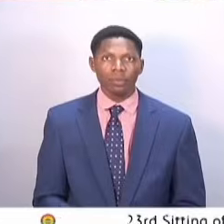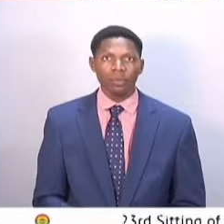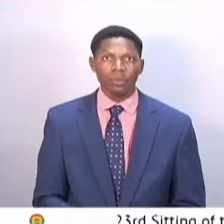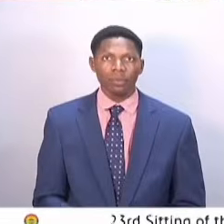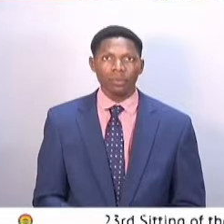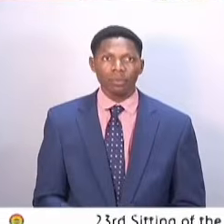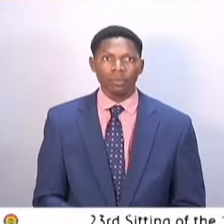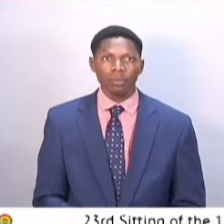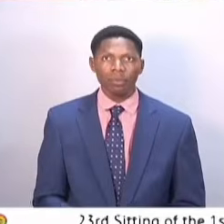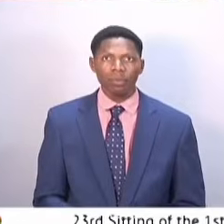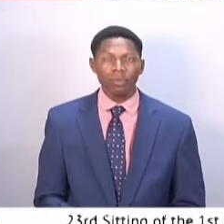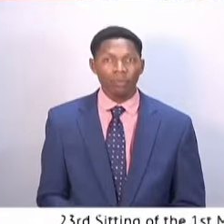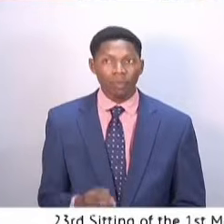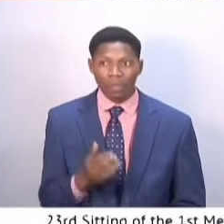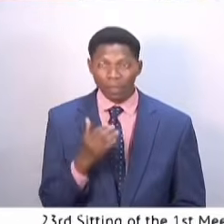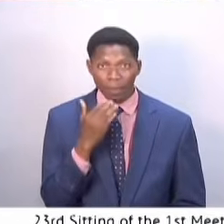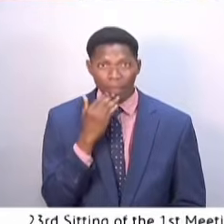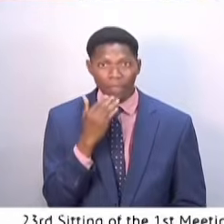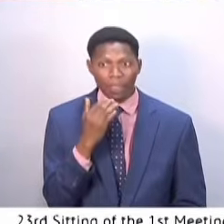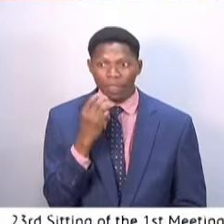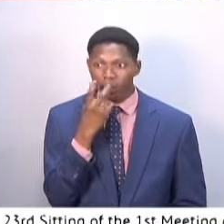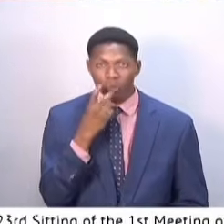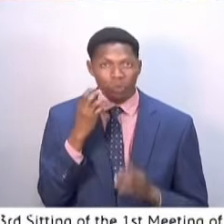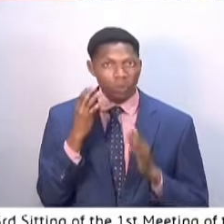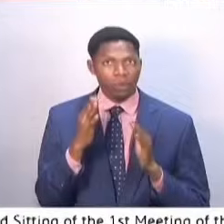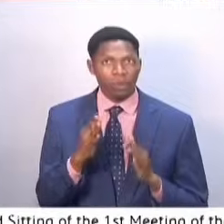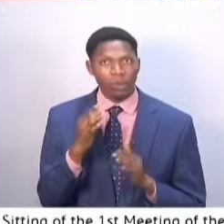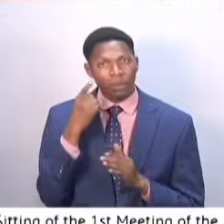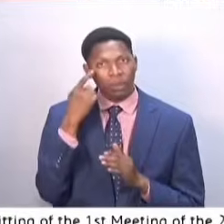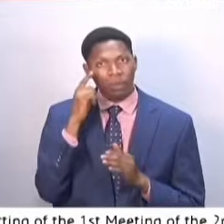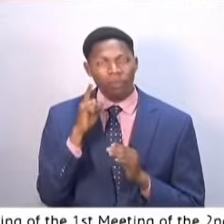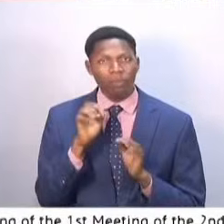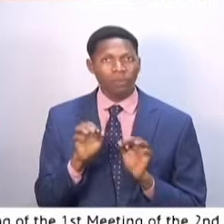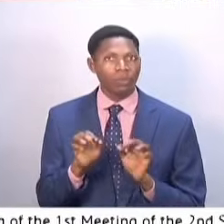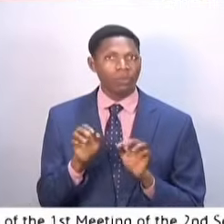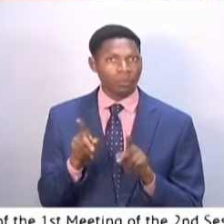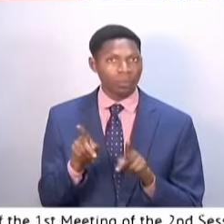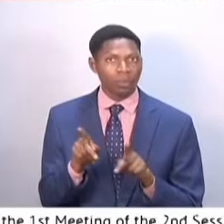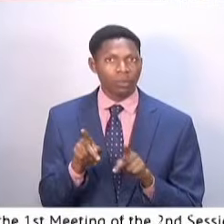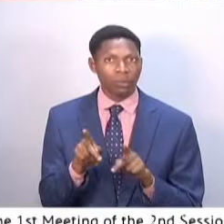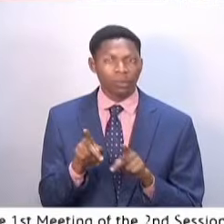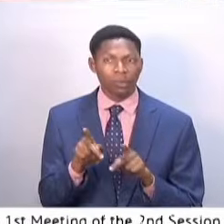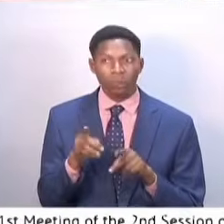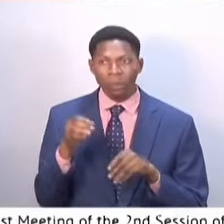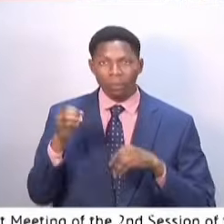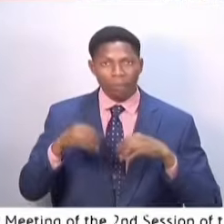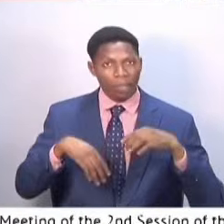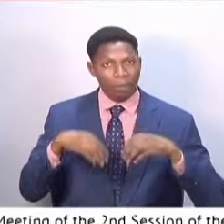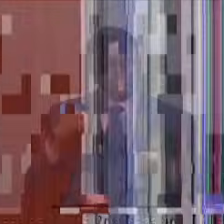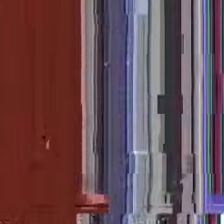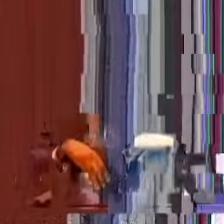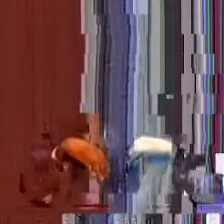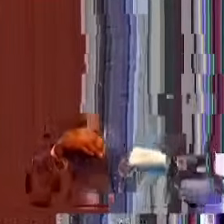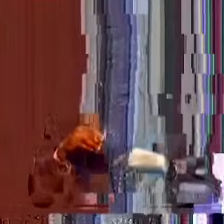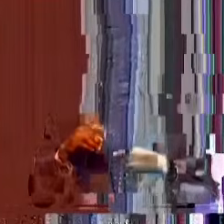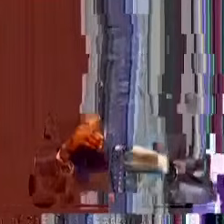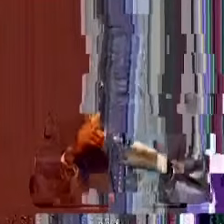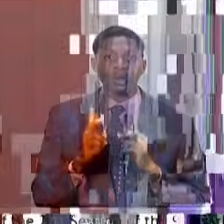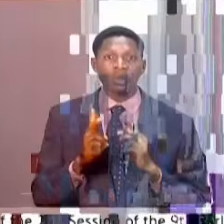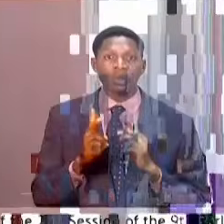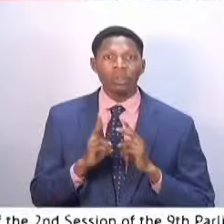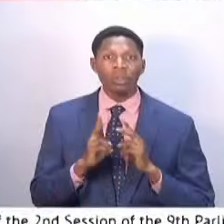Thank you, Right Honourable Speaker, for the opportunity to contribute to the